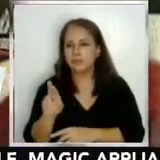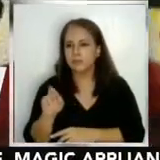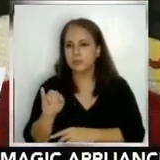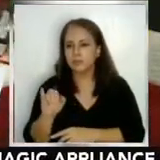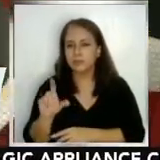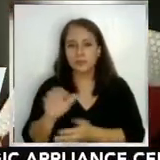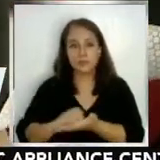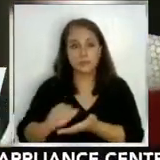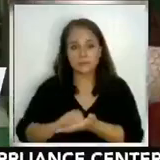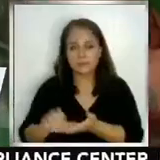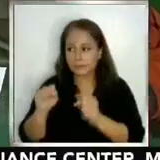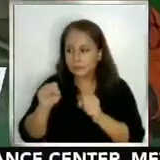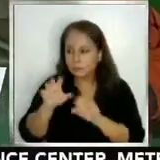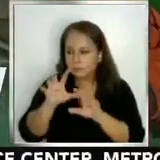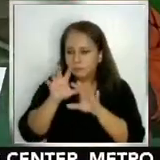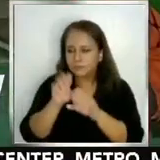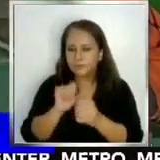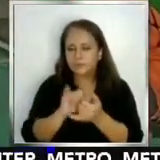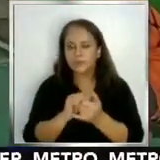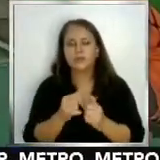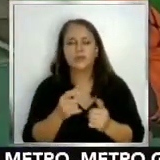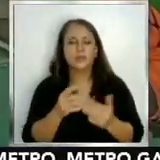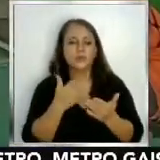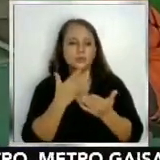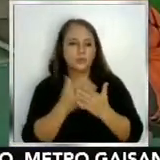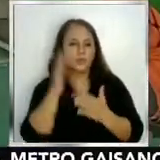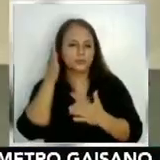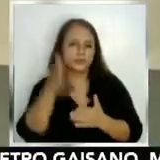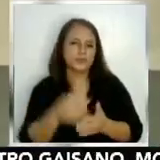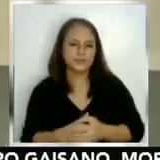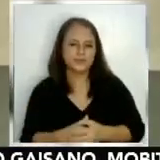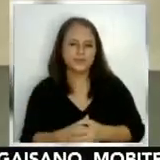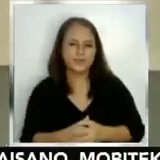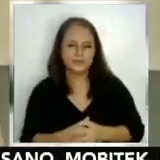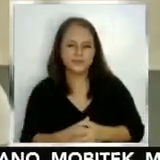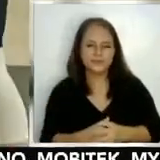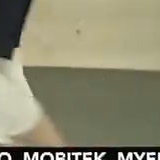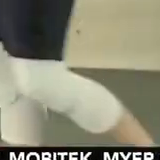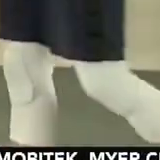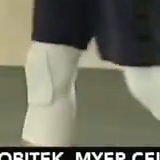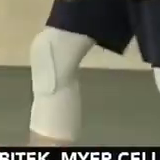They'll do well in the future. Aubrey Carampel, updated showbiz happenings.